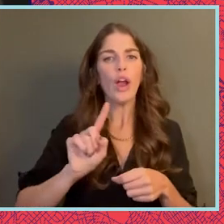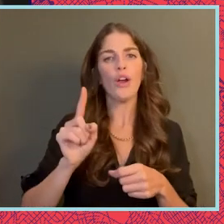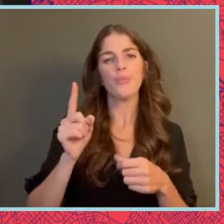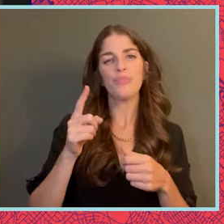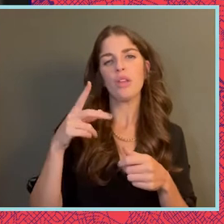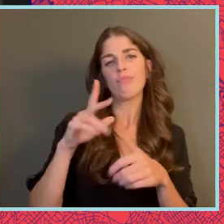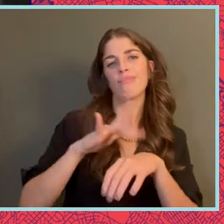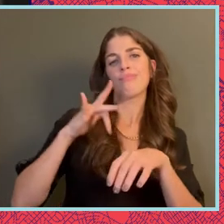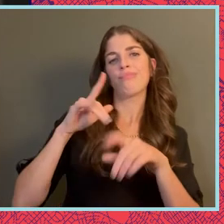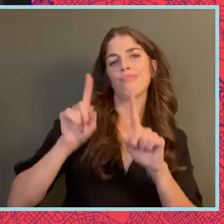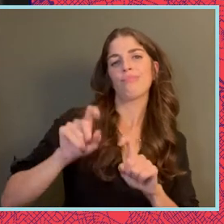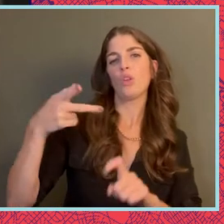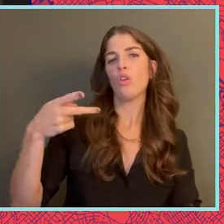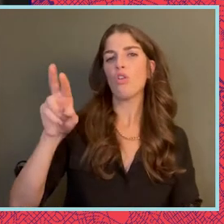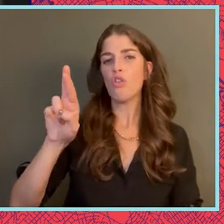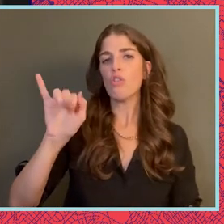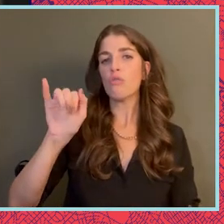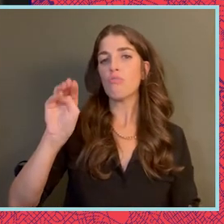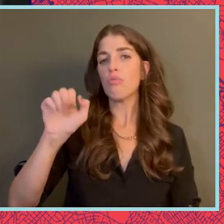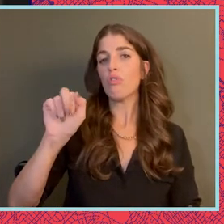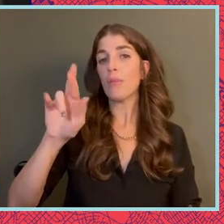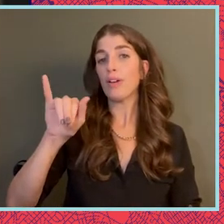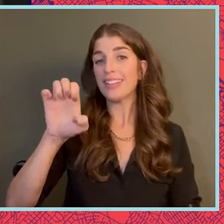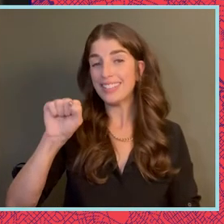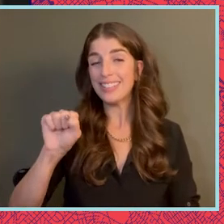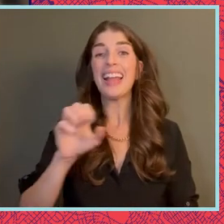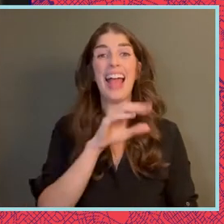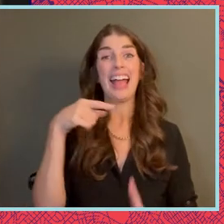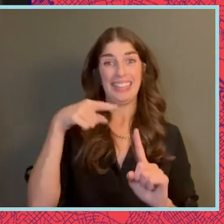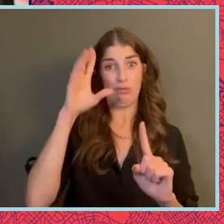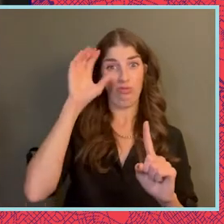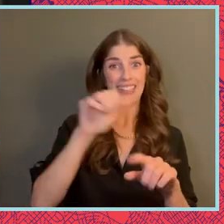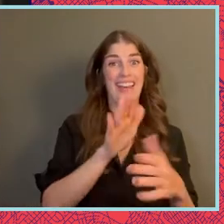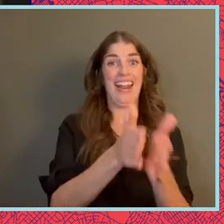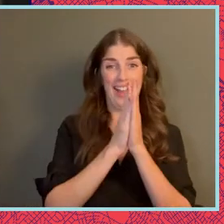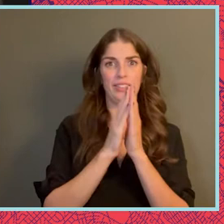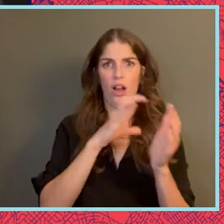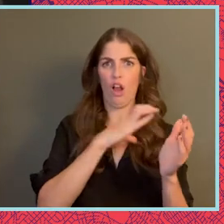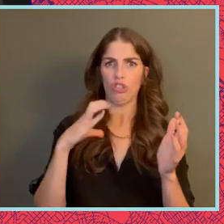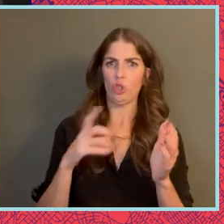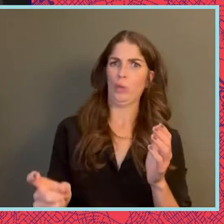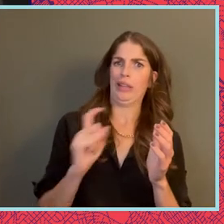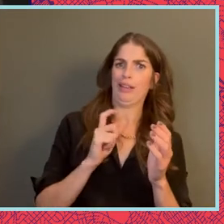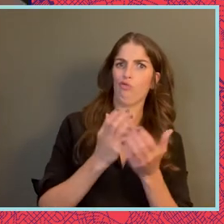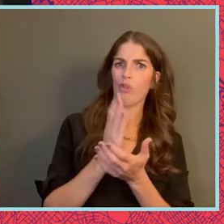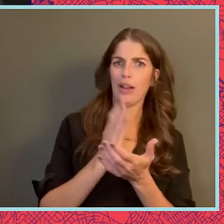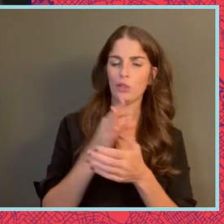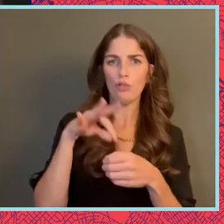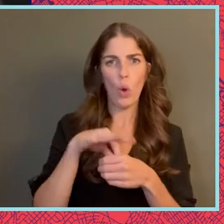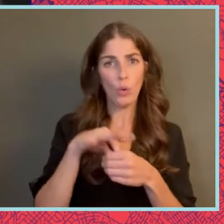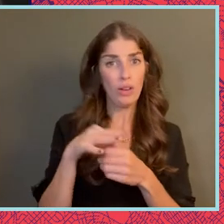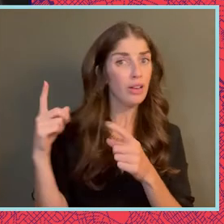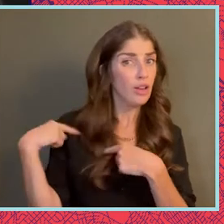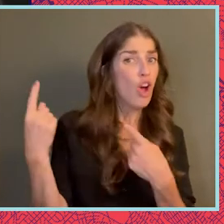primaries, and called on the Congress to give us a vote across the board in the chamber. So Republicans